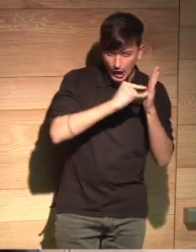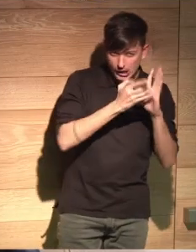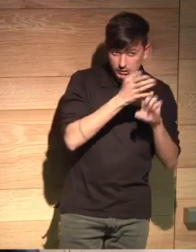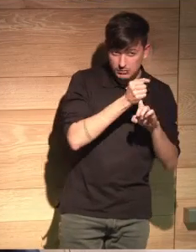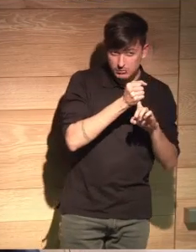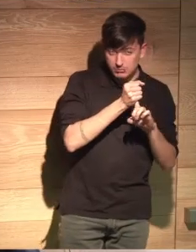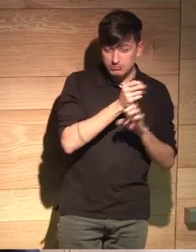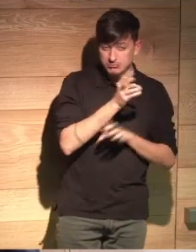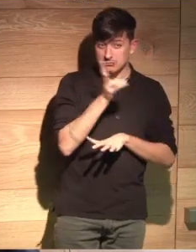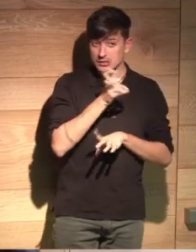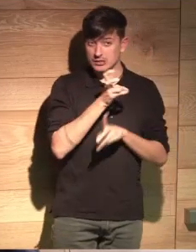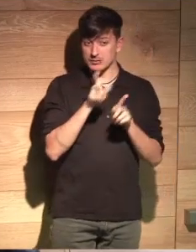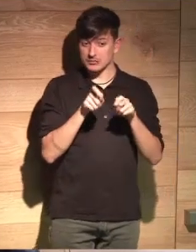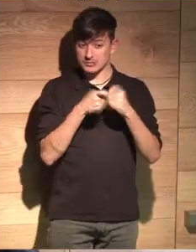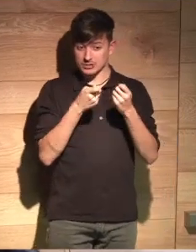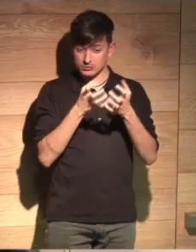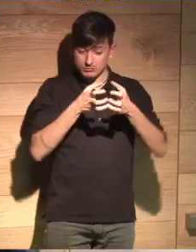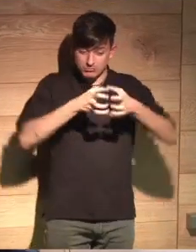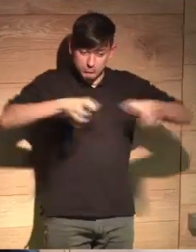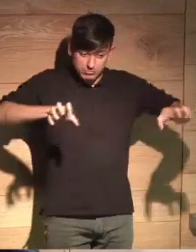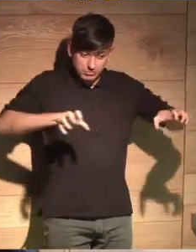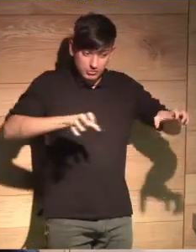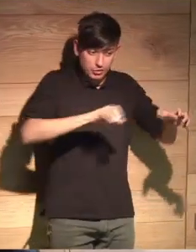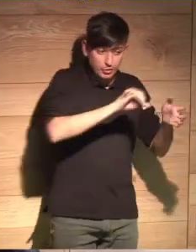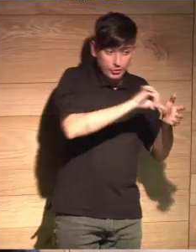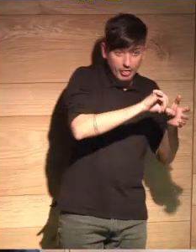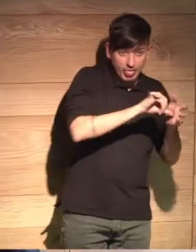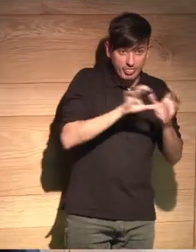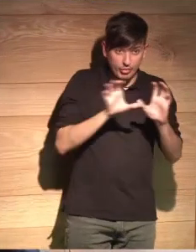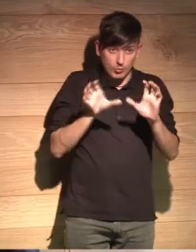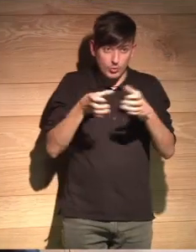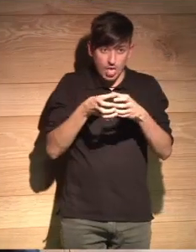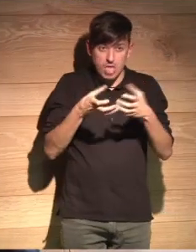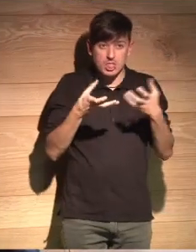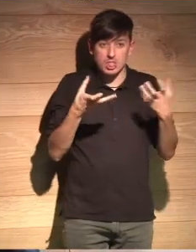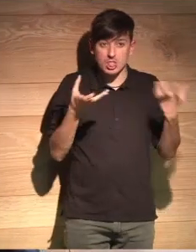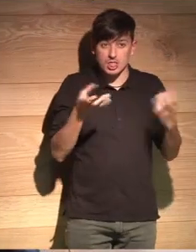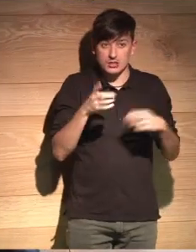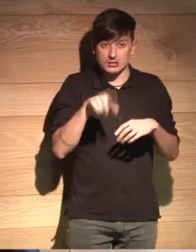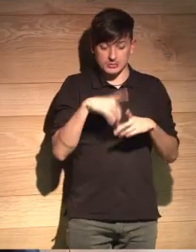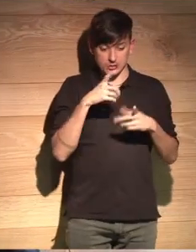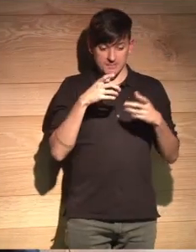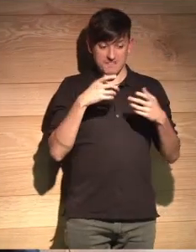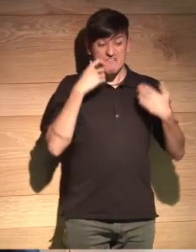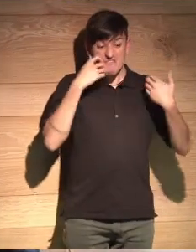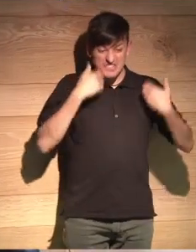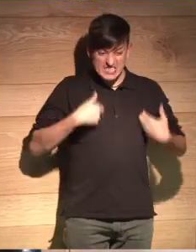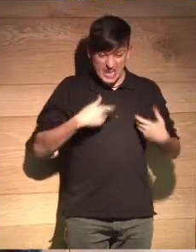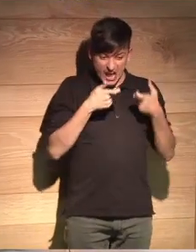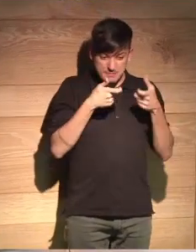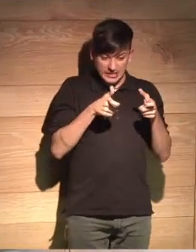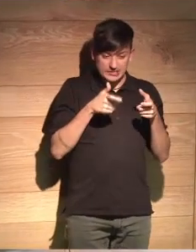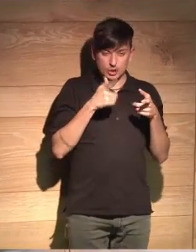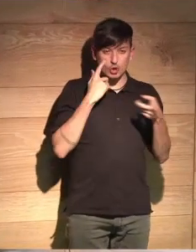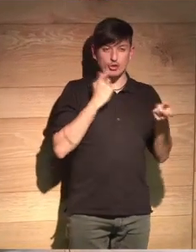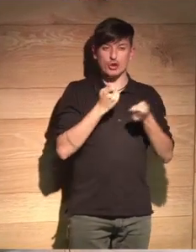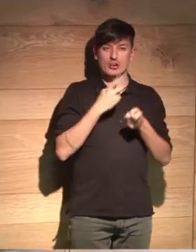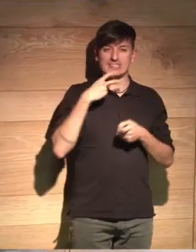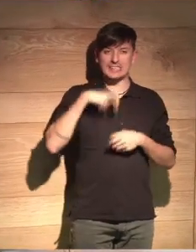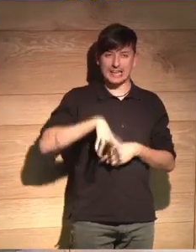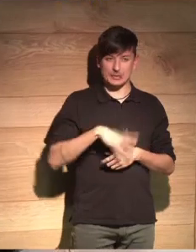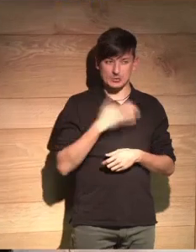problems that comes from this fracture, from this gap between Civitas community and the ones that have the control of the physical part.